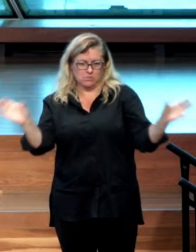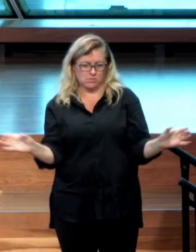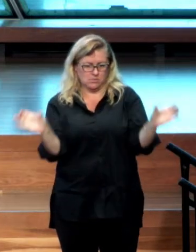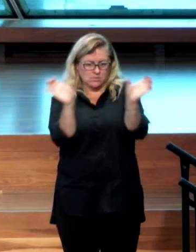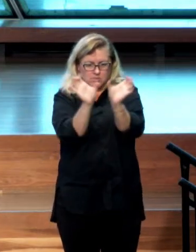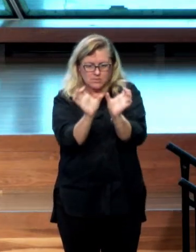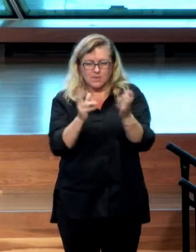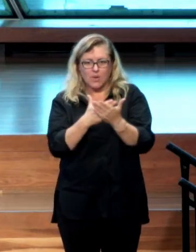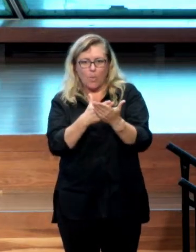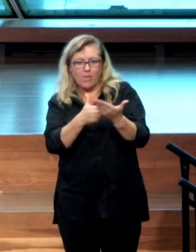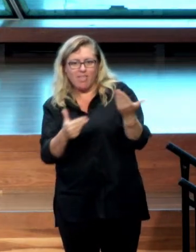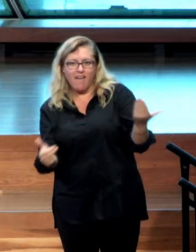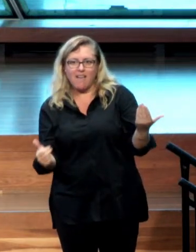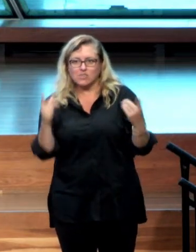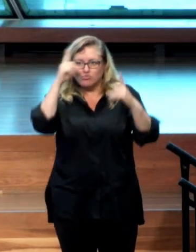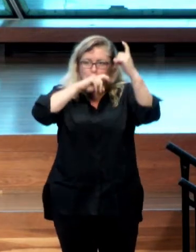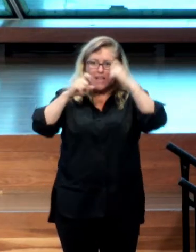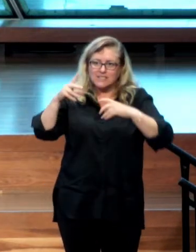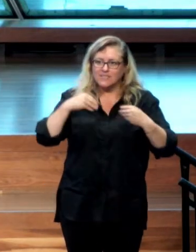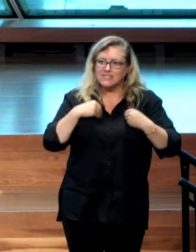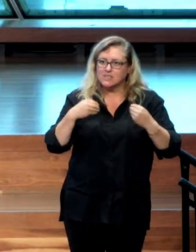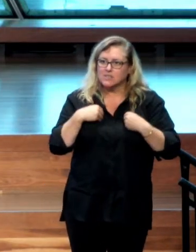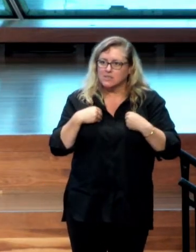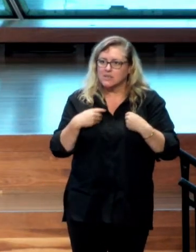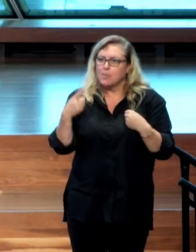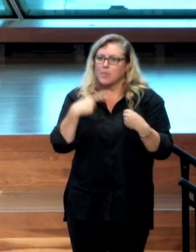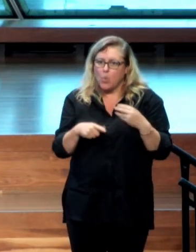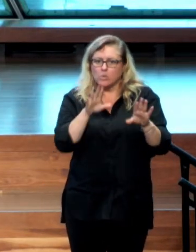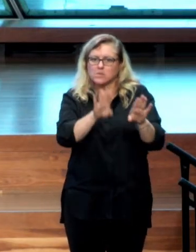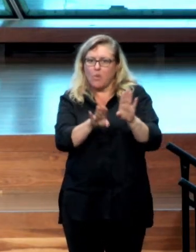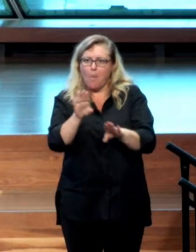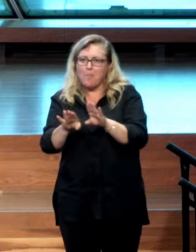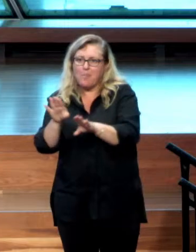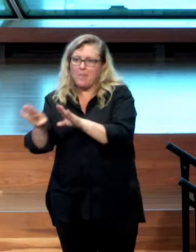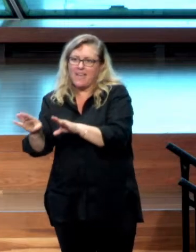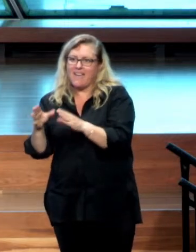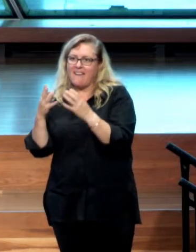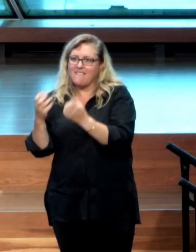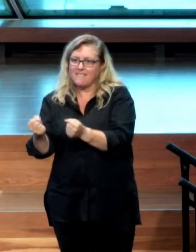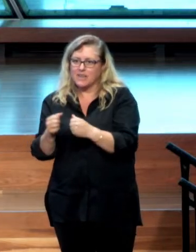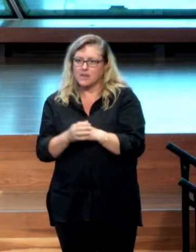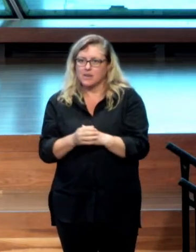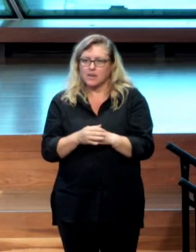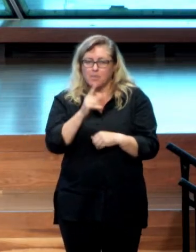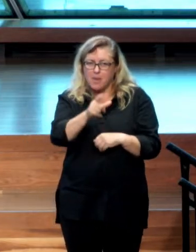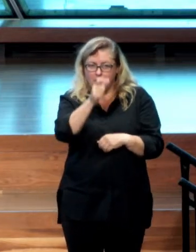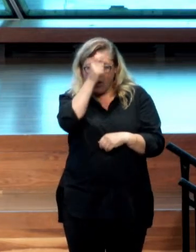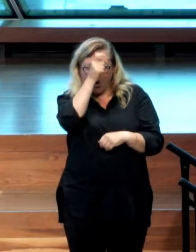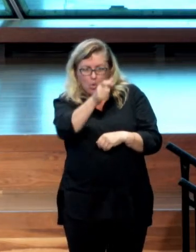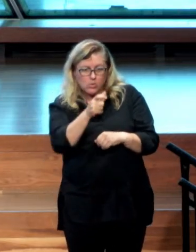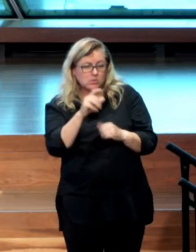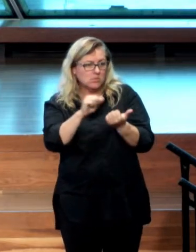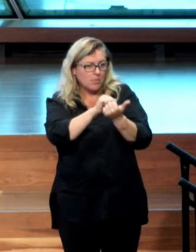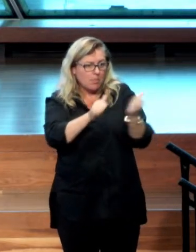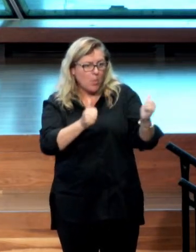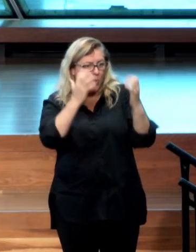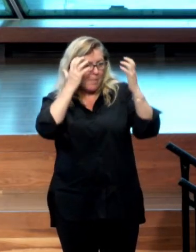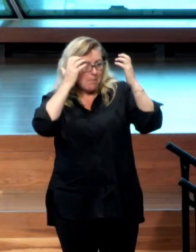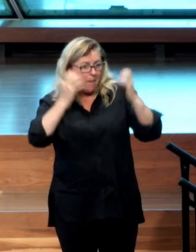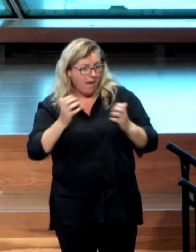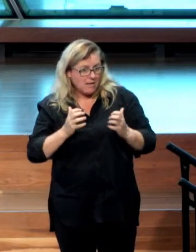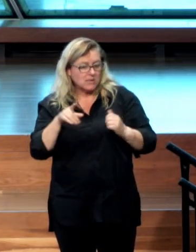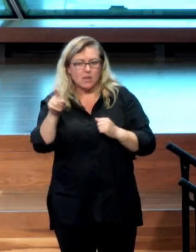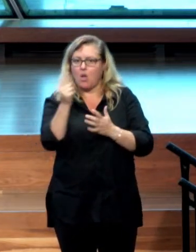arts, with the creative industries, because there's a lot of commonality. But that concept of sports mad is only one